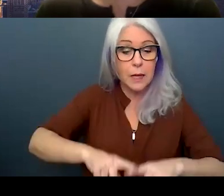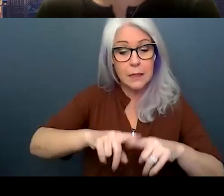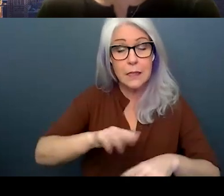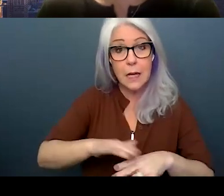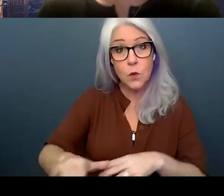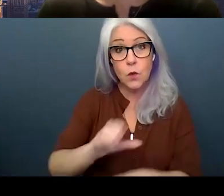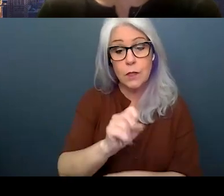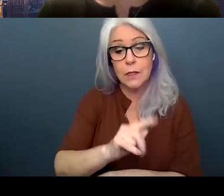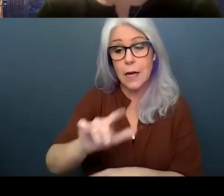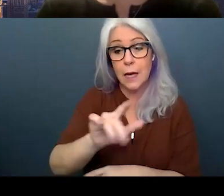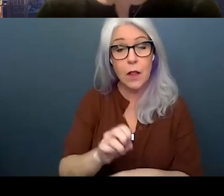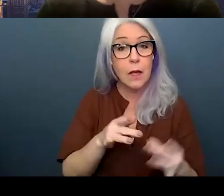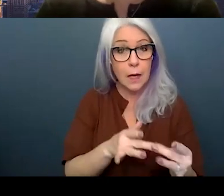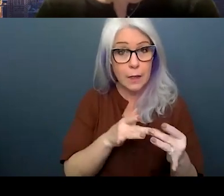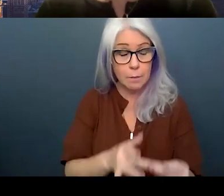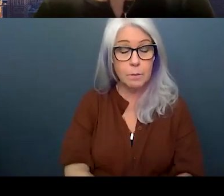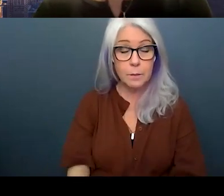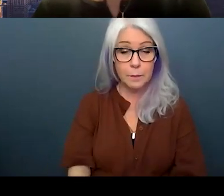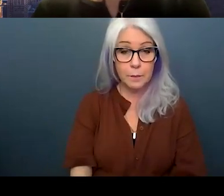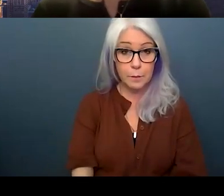to use.